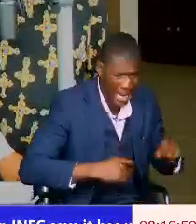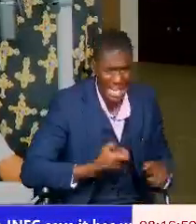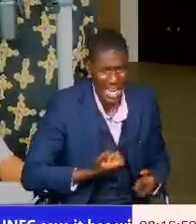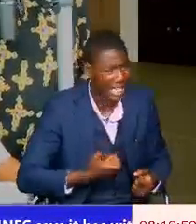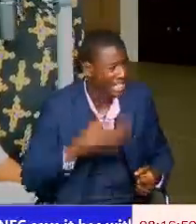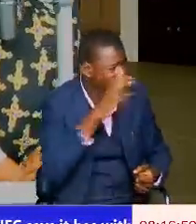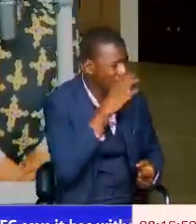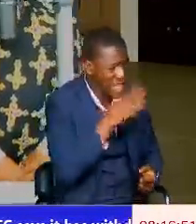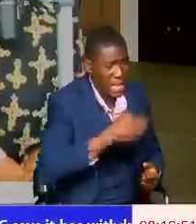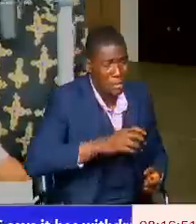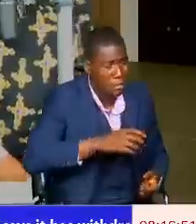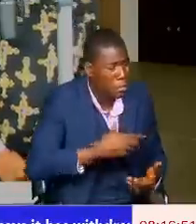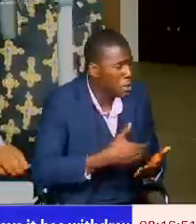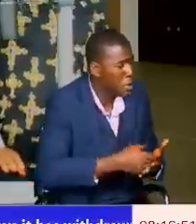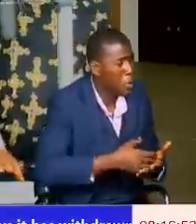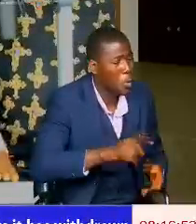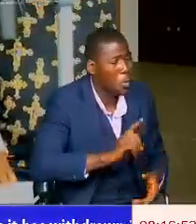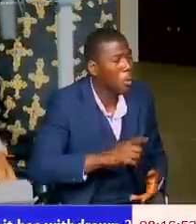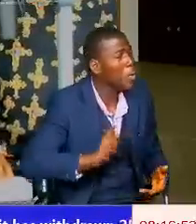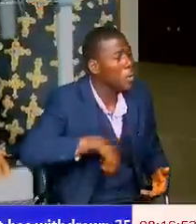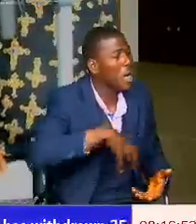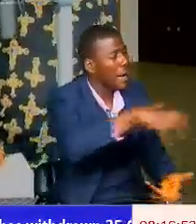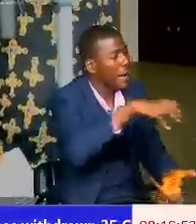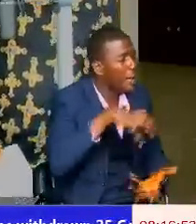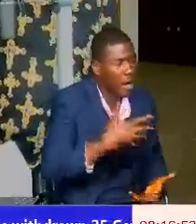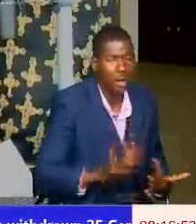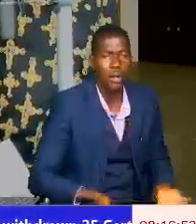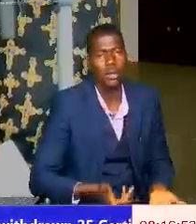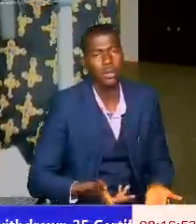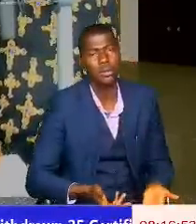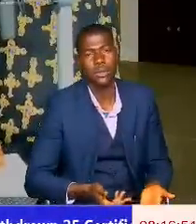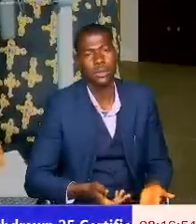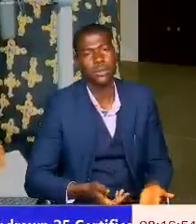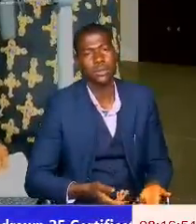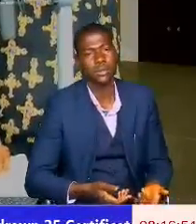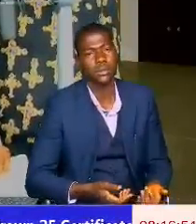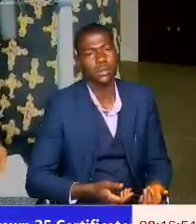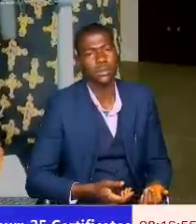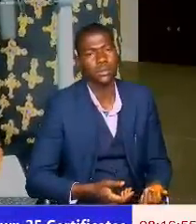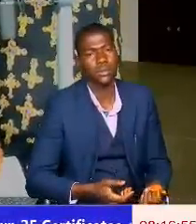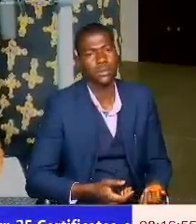borrow. Now we sabi borrow. Who do us this thing?